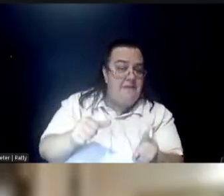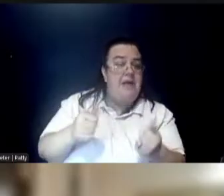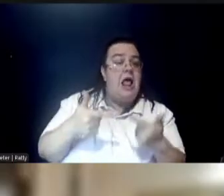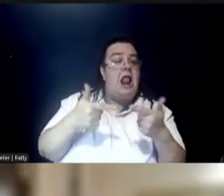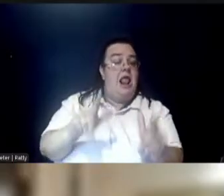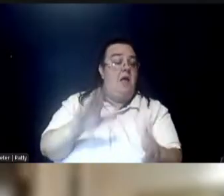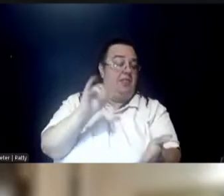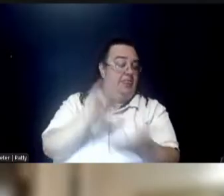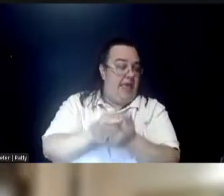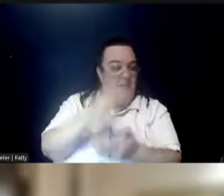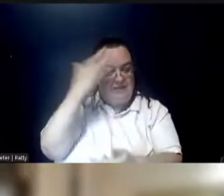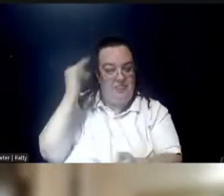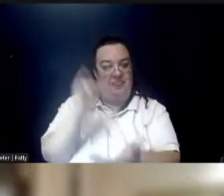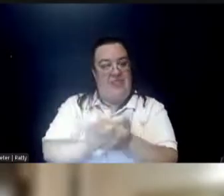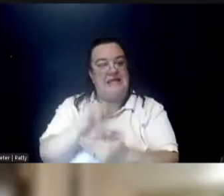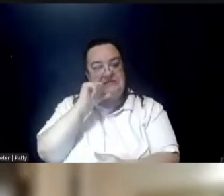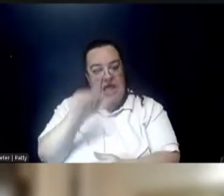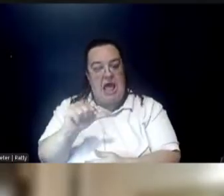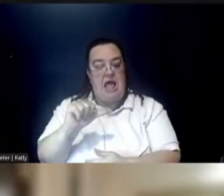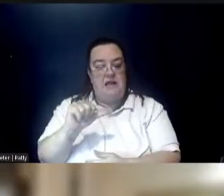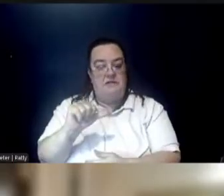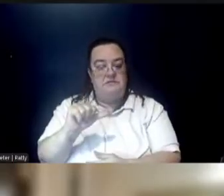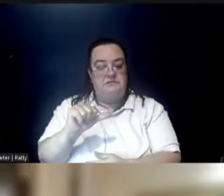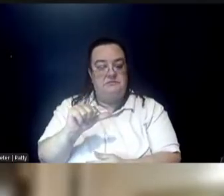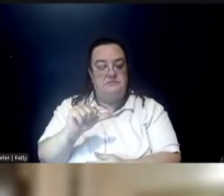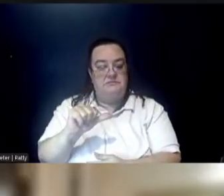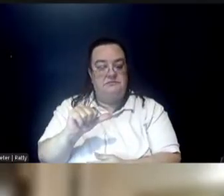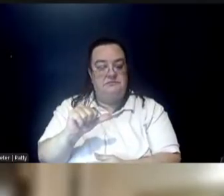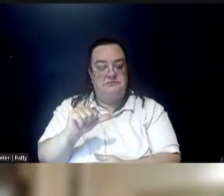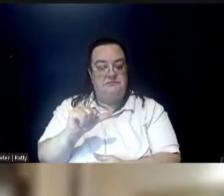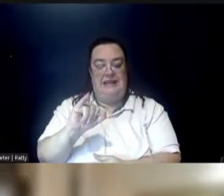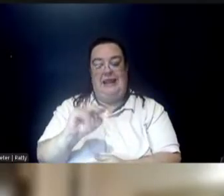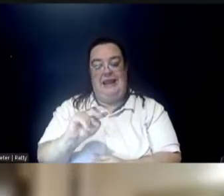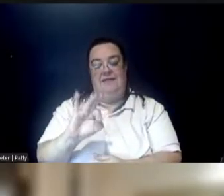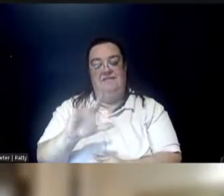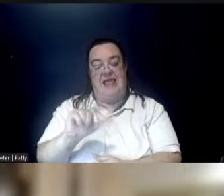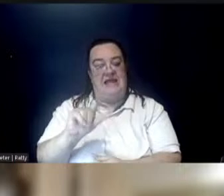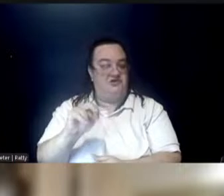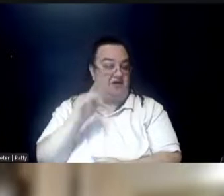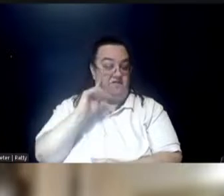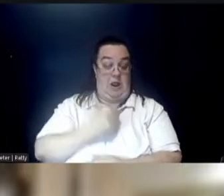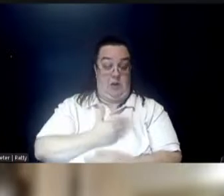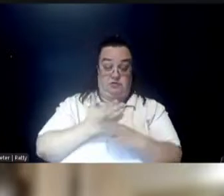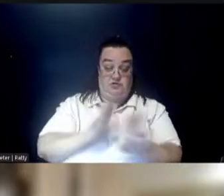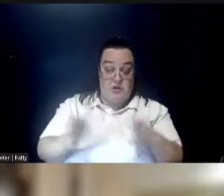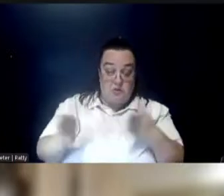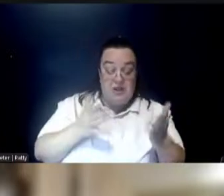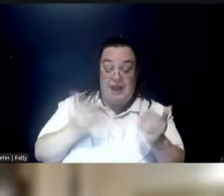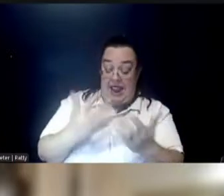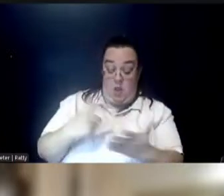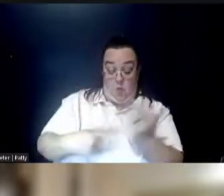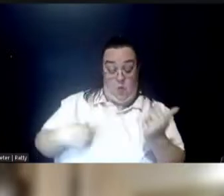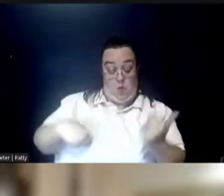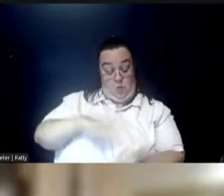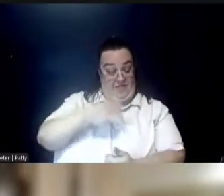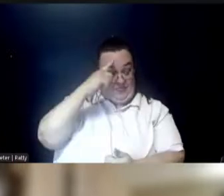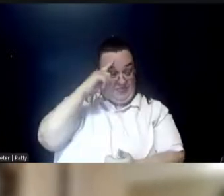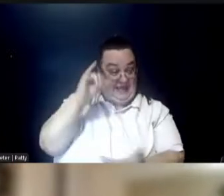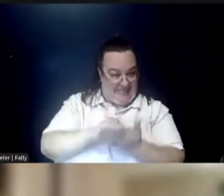that's not an inflation of our general services. Anything that we think is a continuing